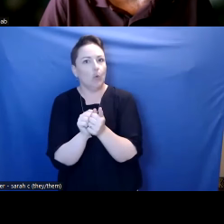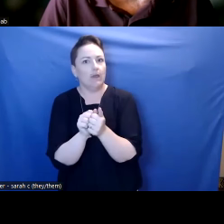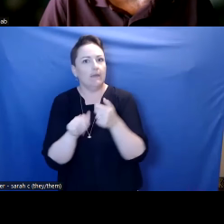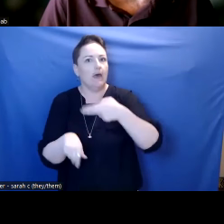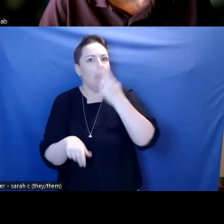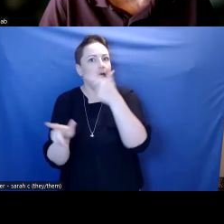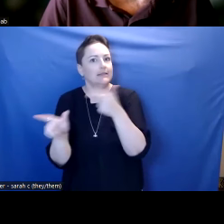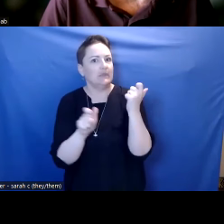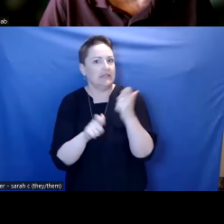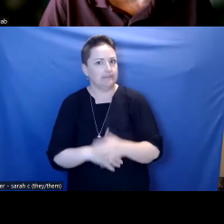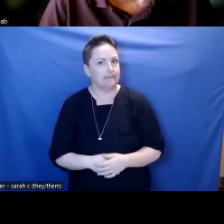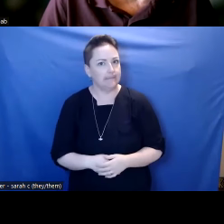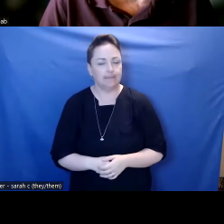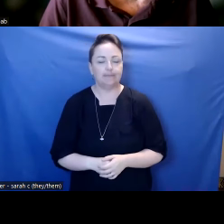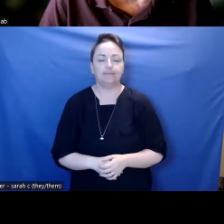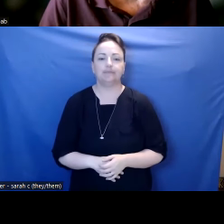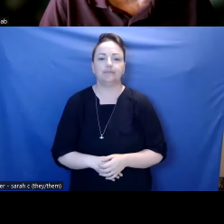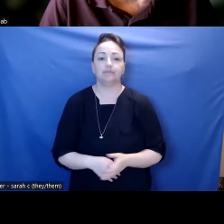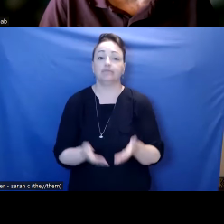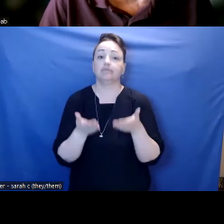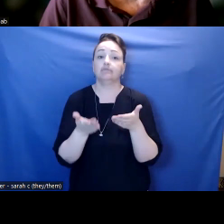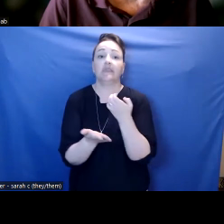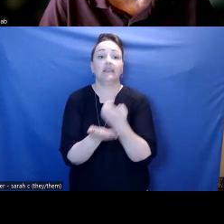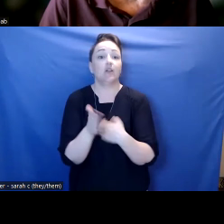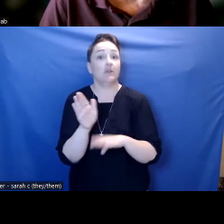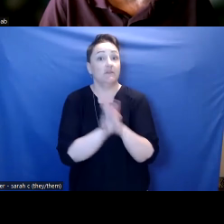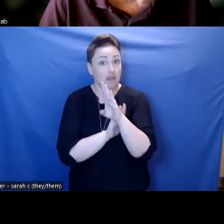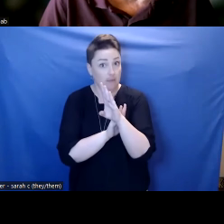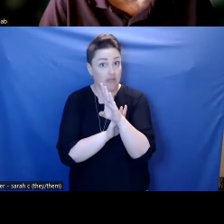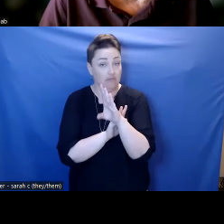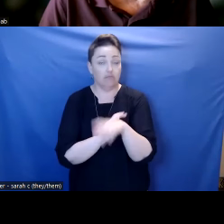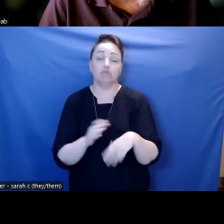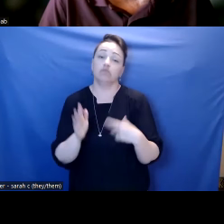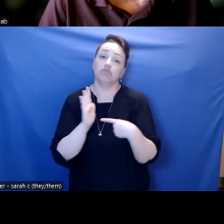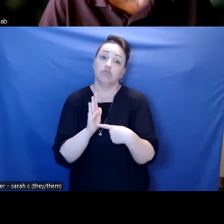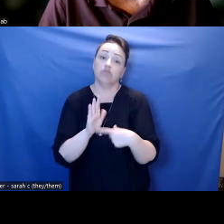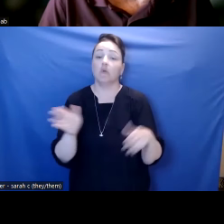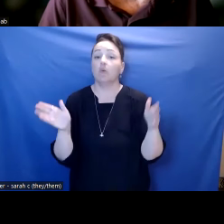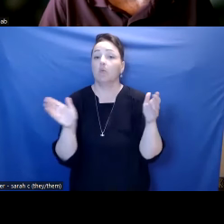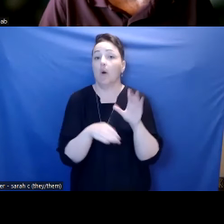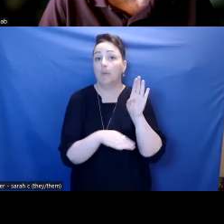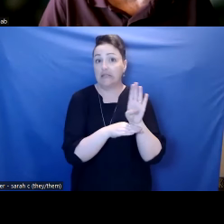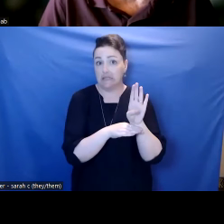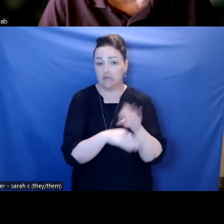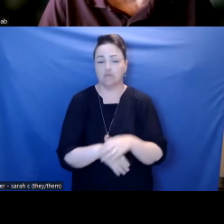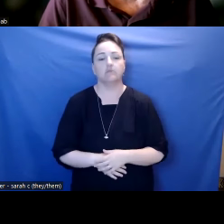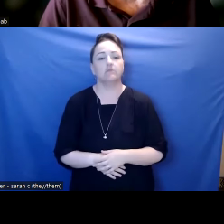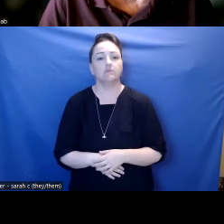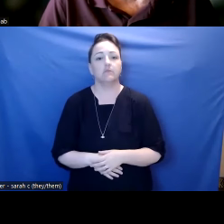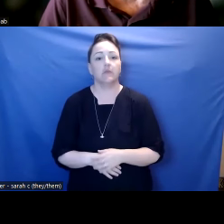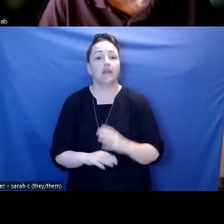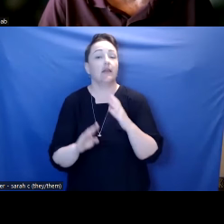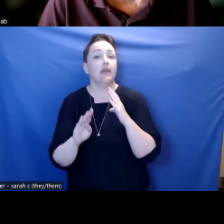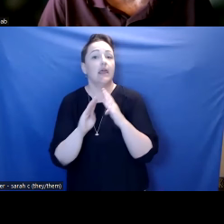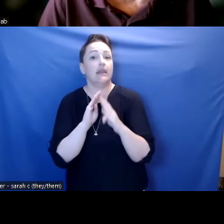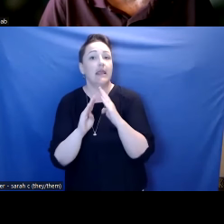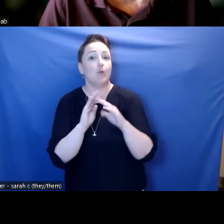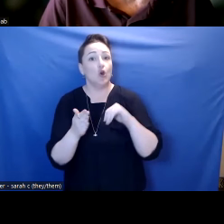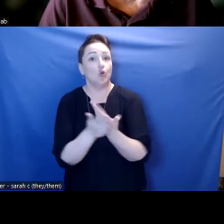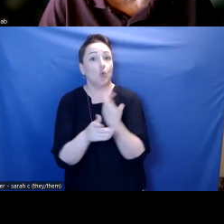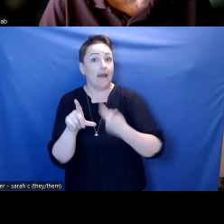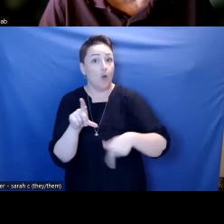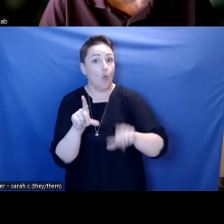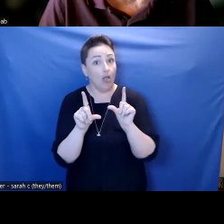you. Speaking to economic development, particularly small business, neighborhood renewal, because if it's in the middle of an